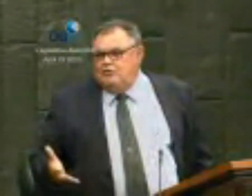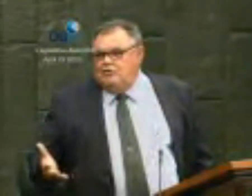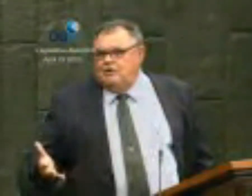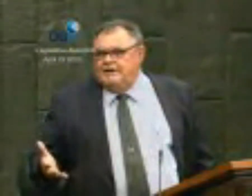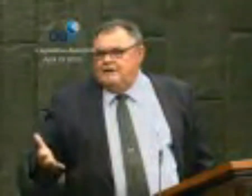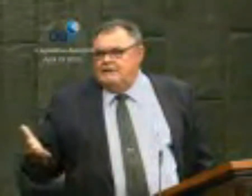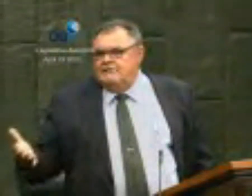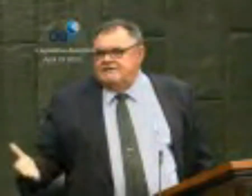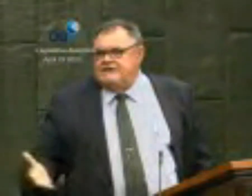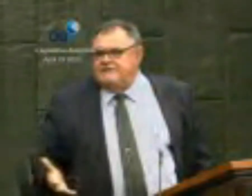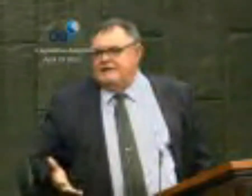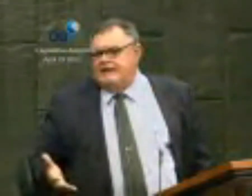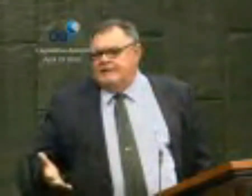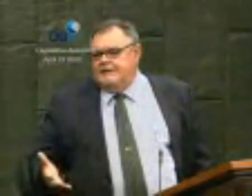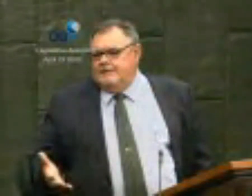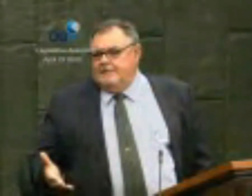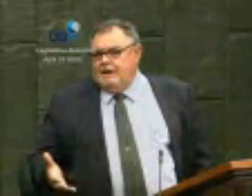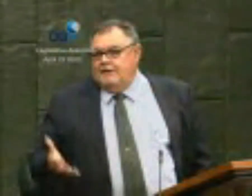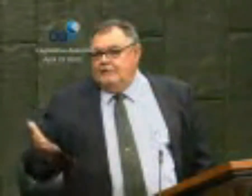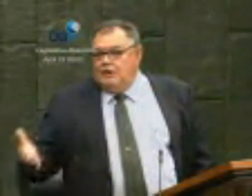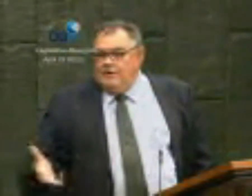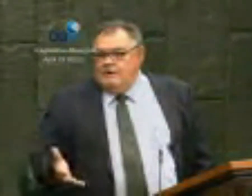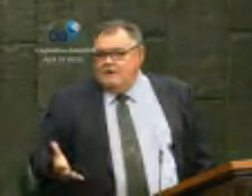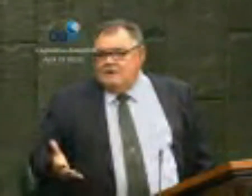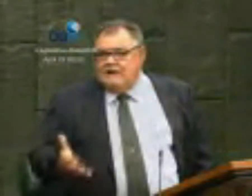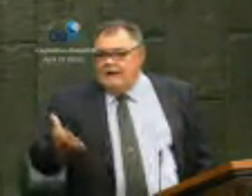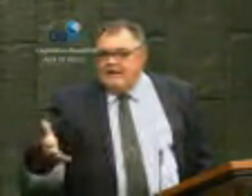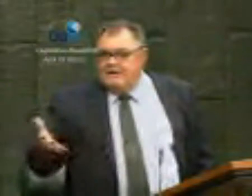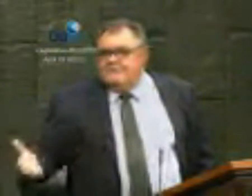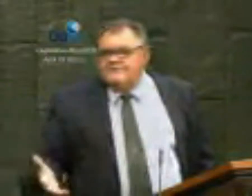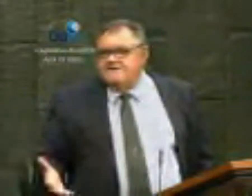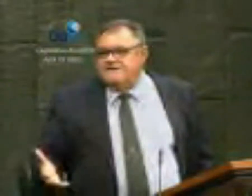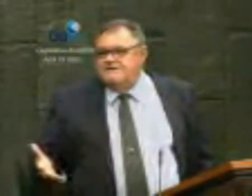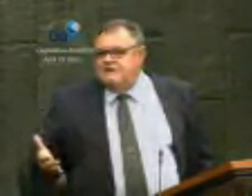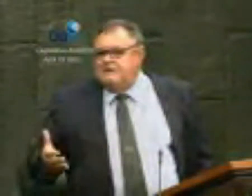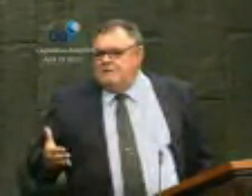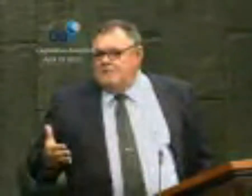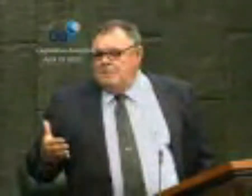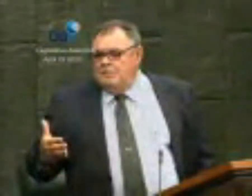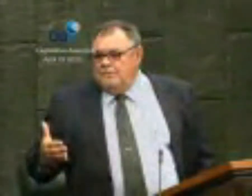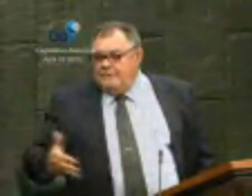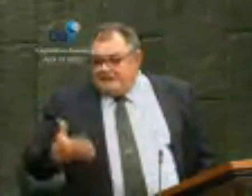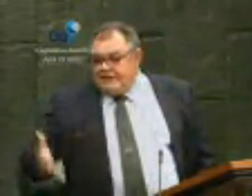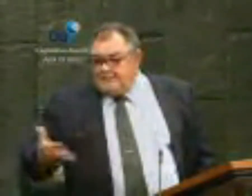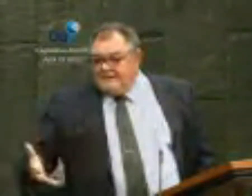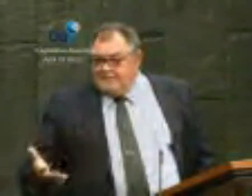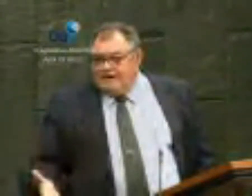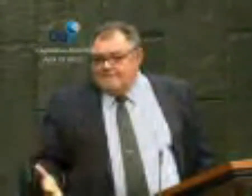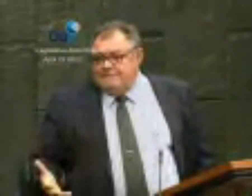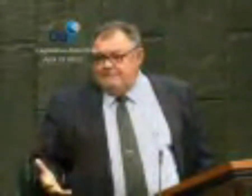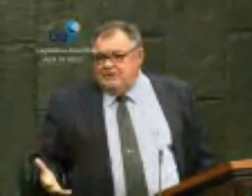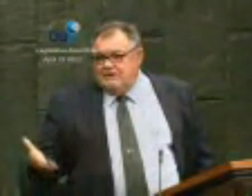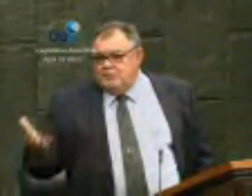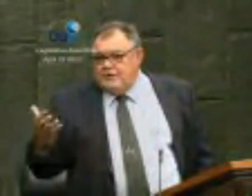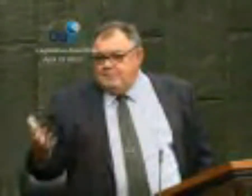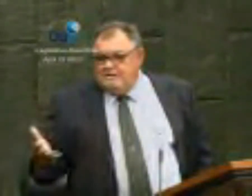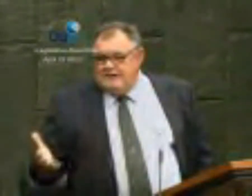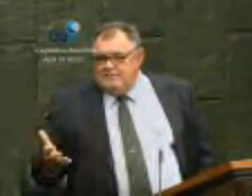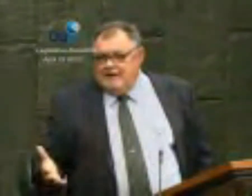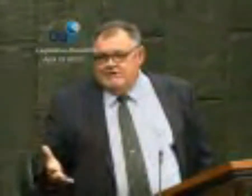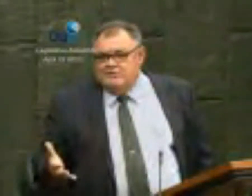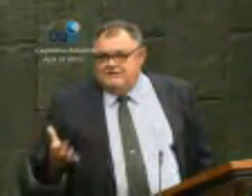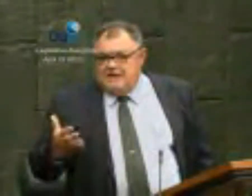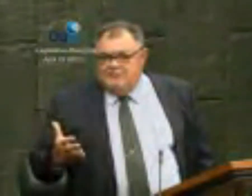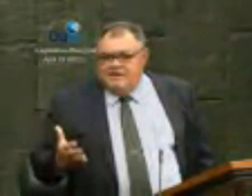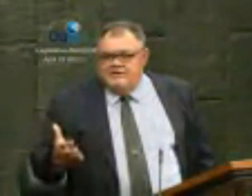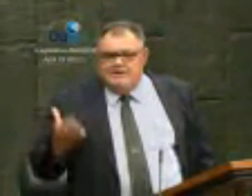And for other Caymanian businesses that can be developed, because what built Cayman, was Caymanian